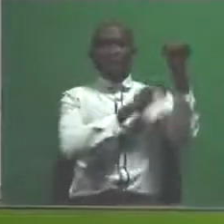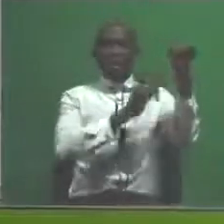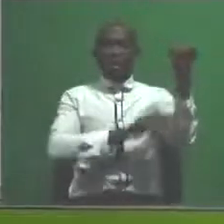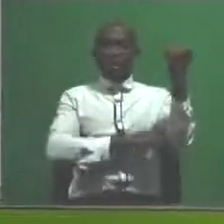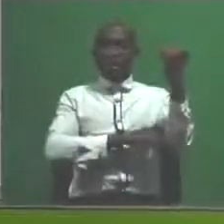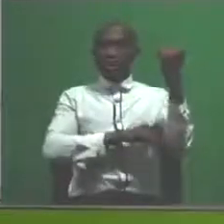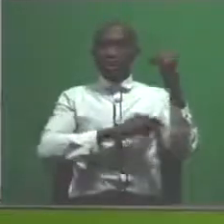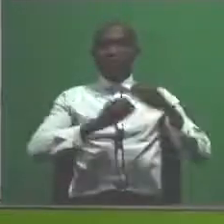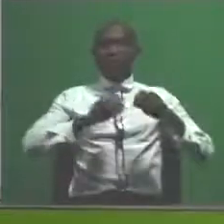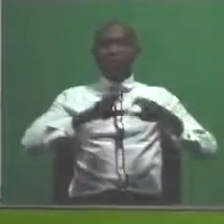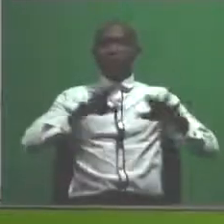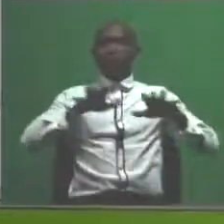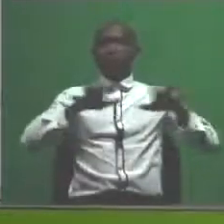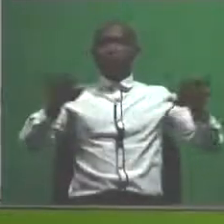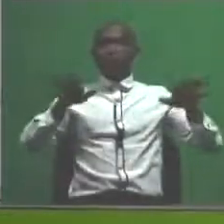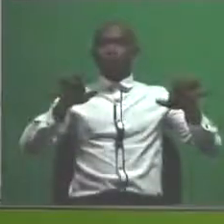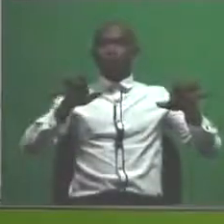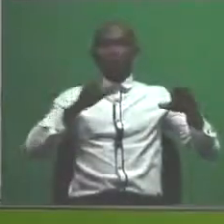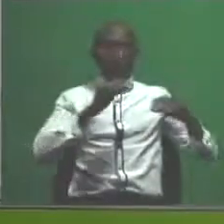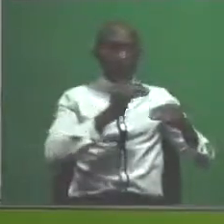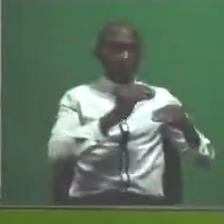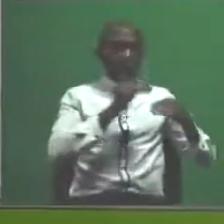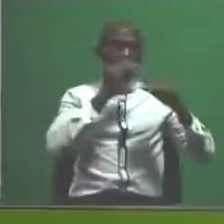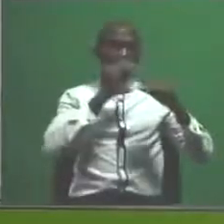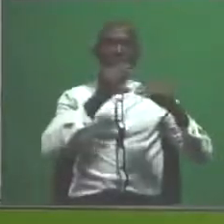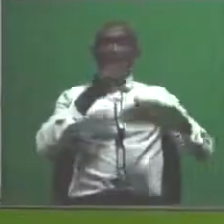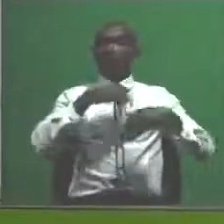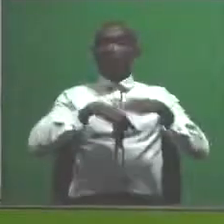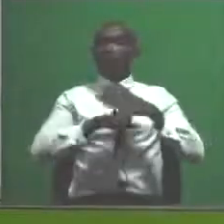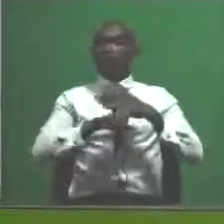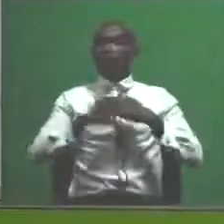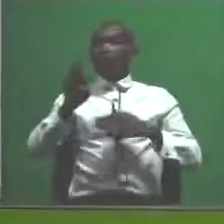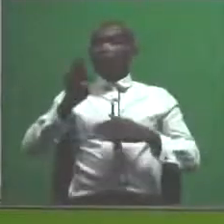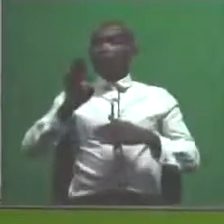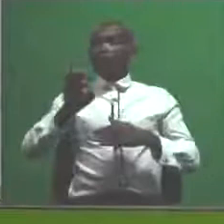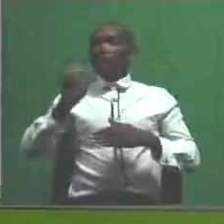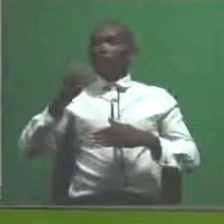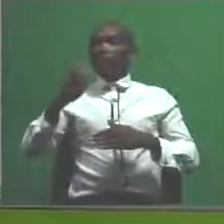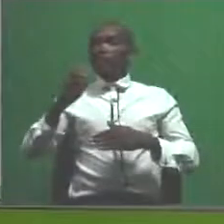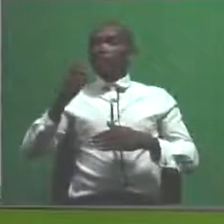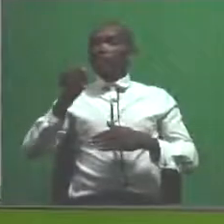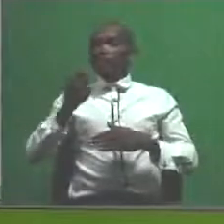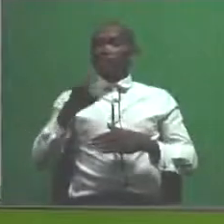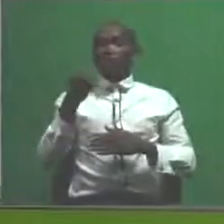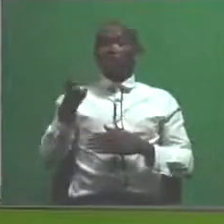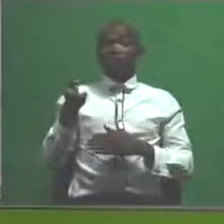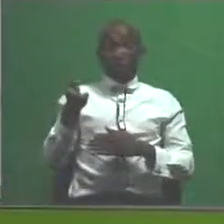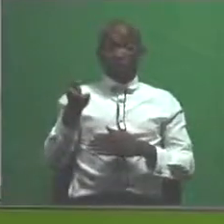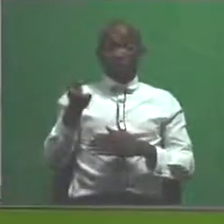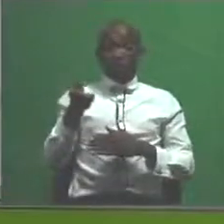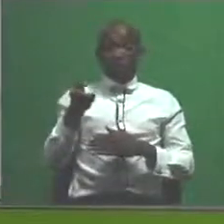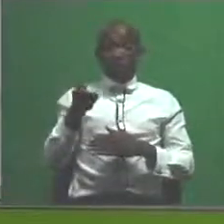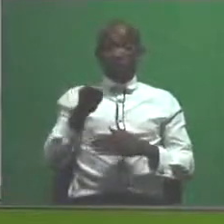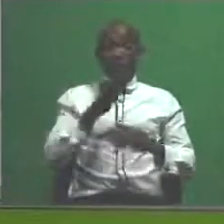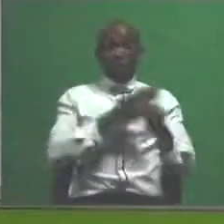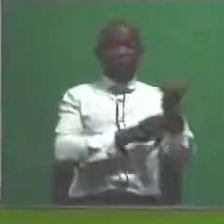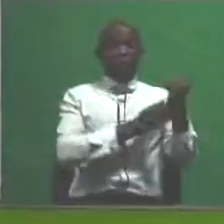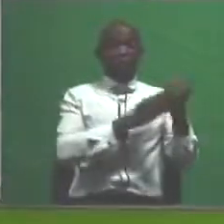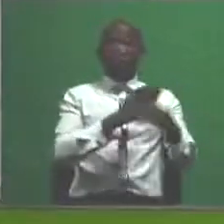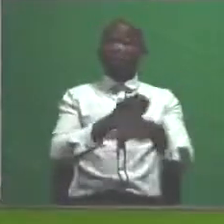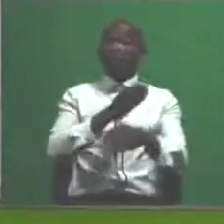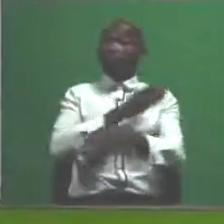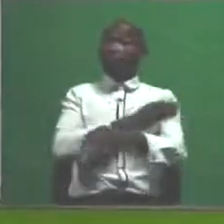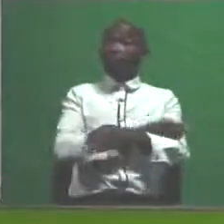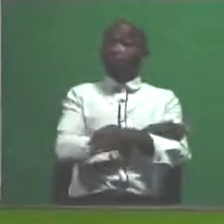is absorbed to the reaction. So before, this was the energy of the reactant before producing the